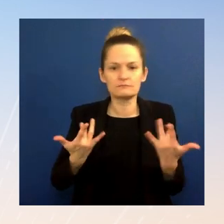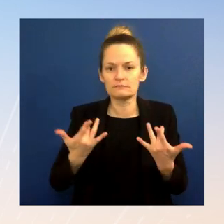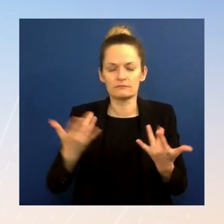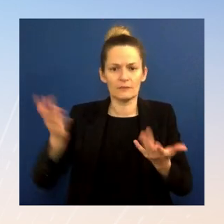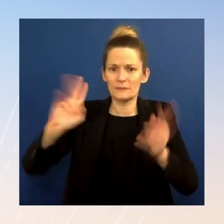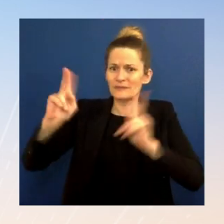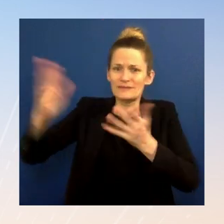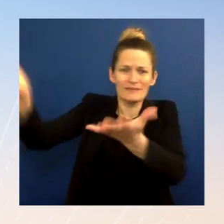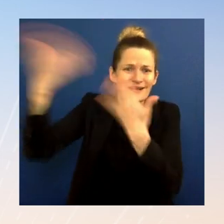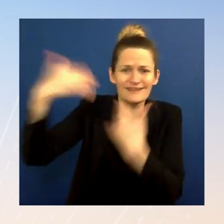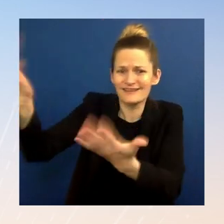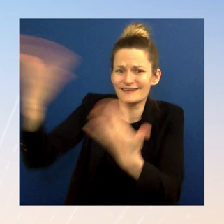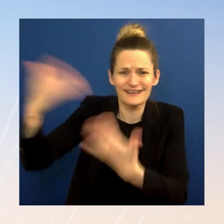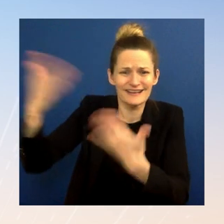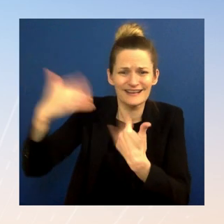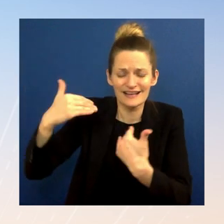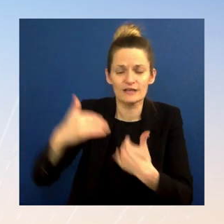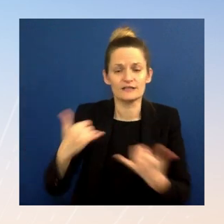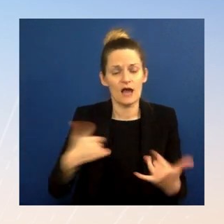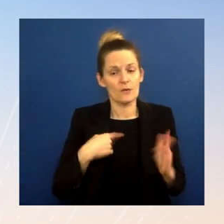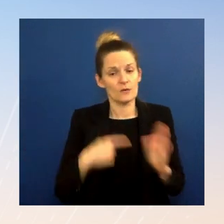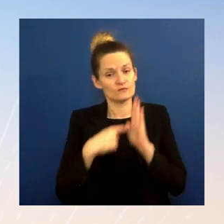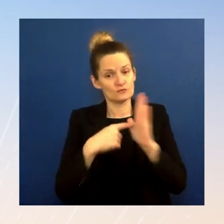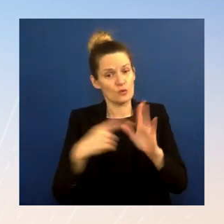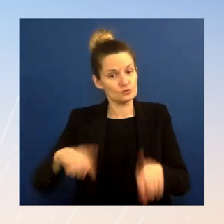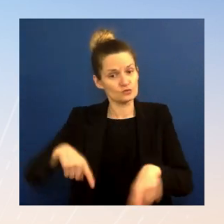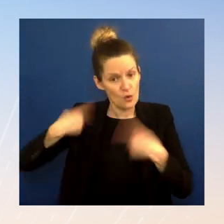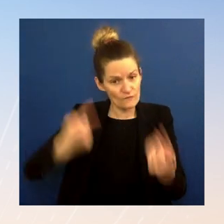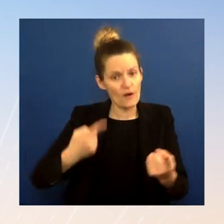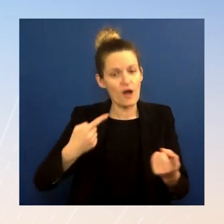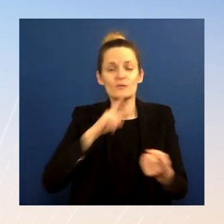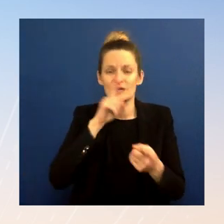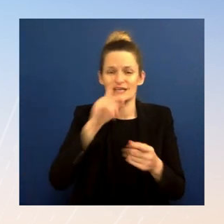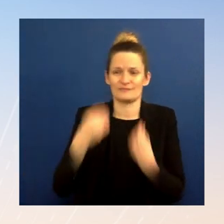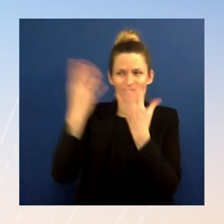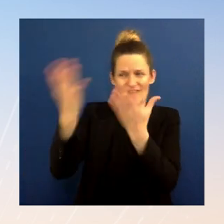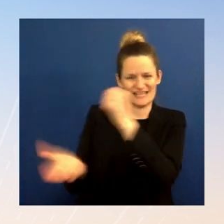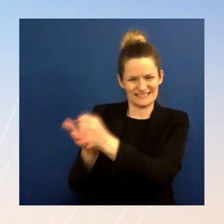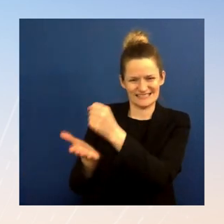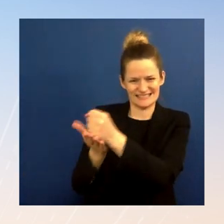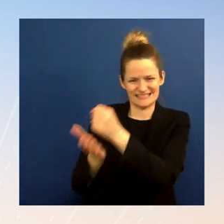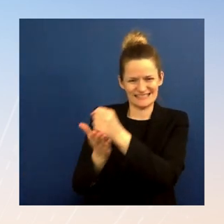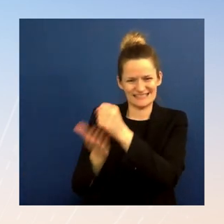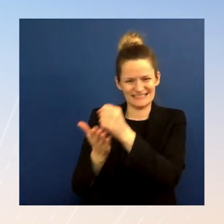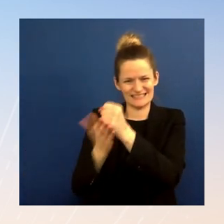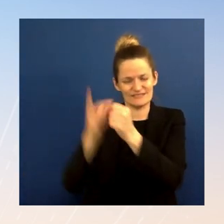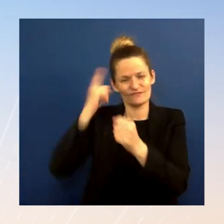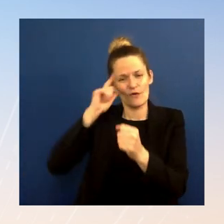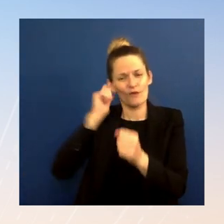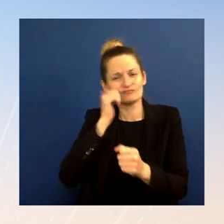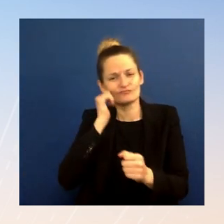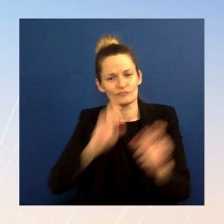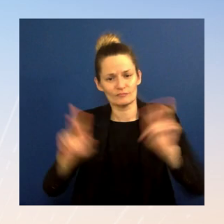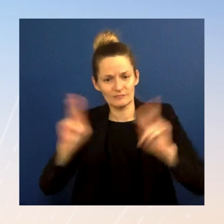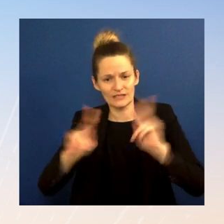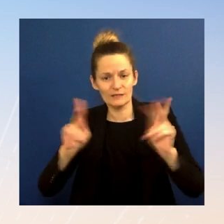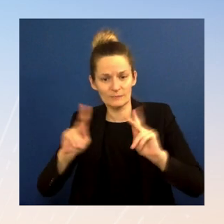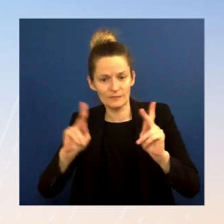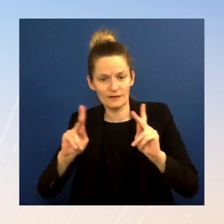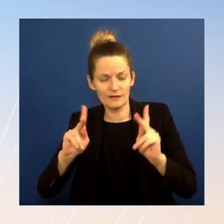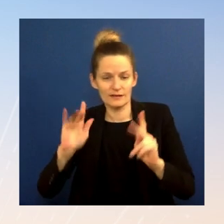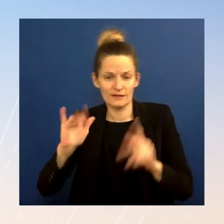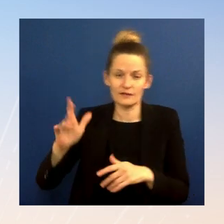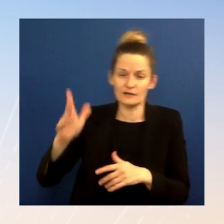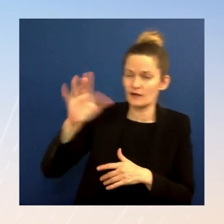really providing humanitarian assistance. We've provided $300 million in humanitarian assistance to the people in Ukraine and neighboring countries. A lot of that